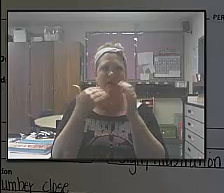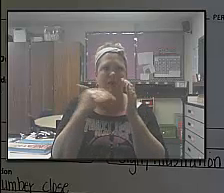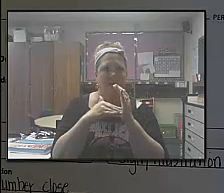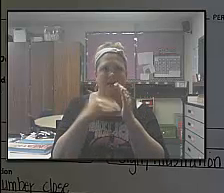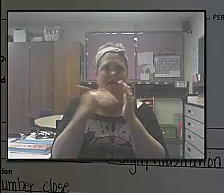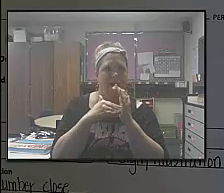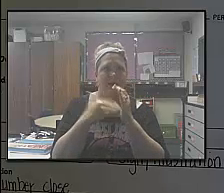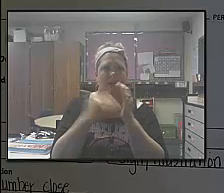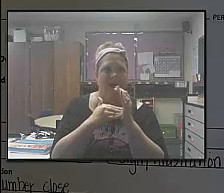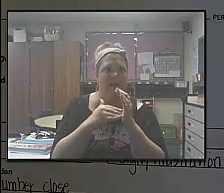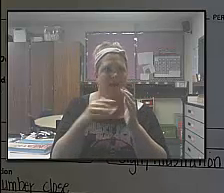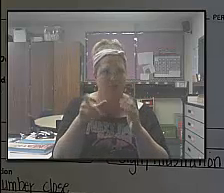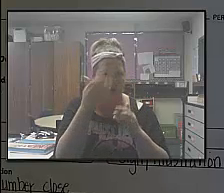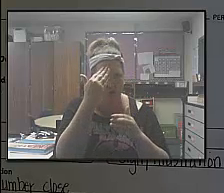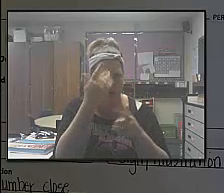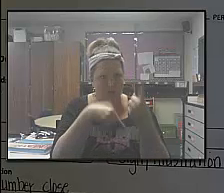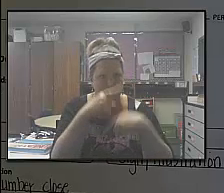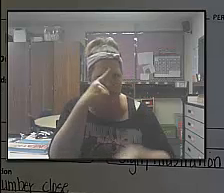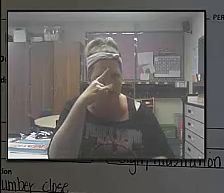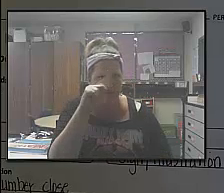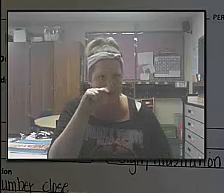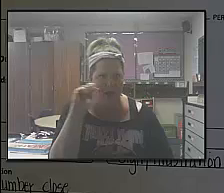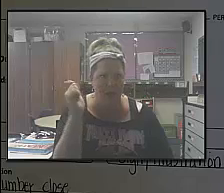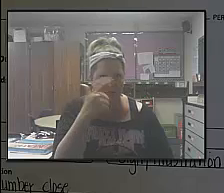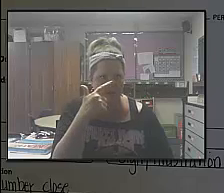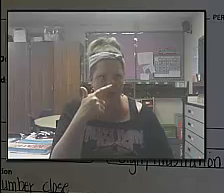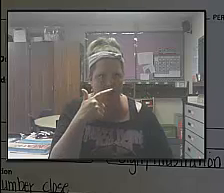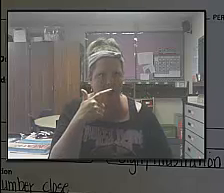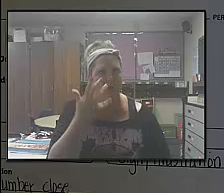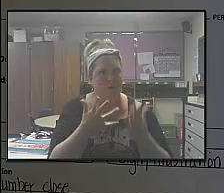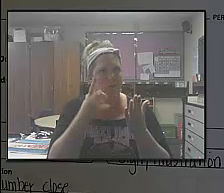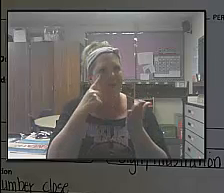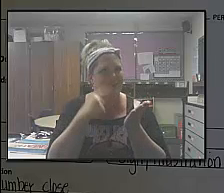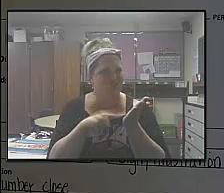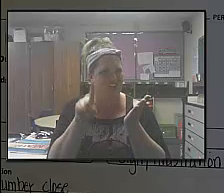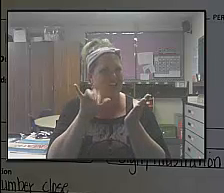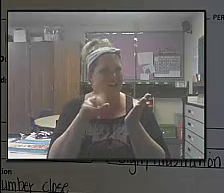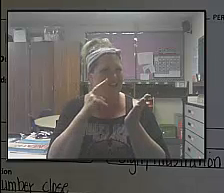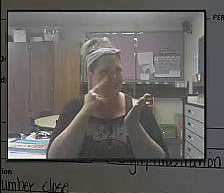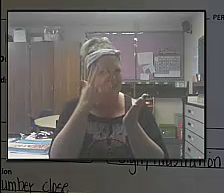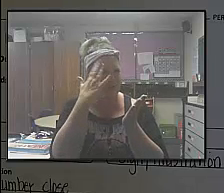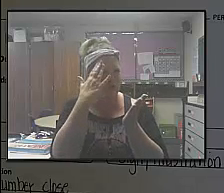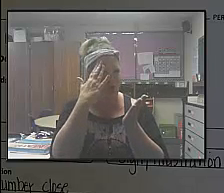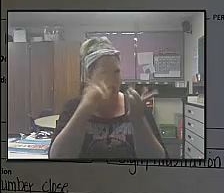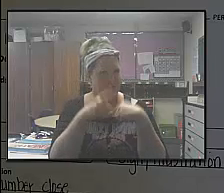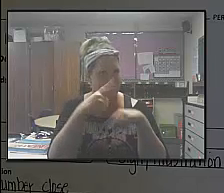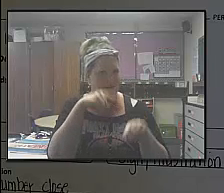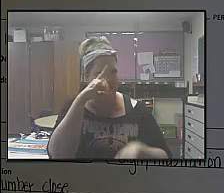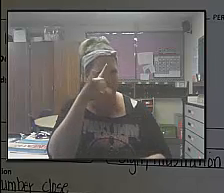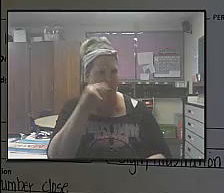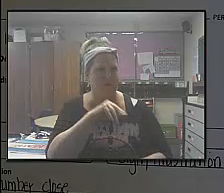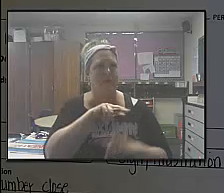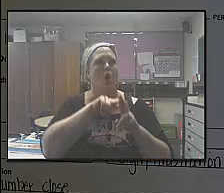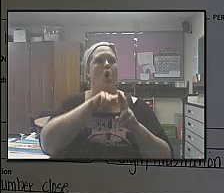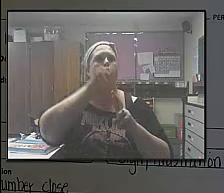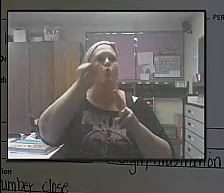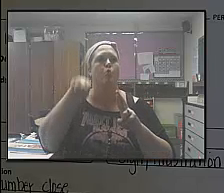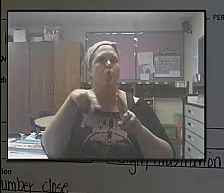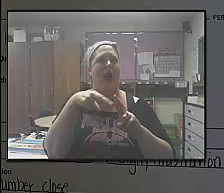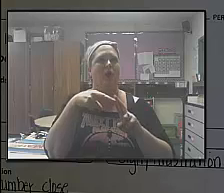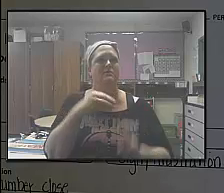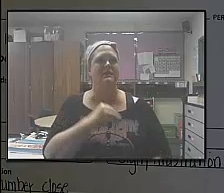it again, until you know the signs for it. Everybody, we might be checking that to see if you know the signs for